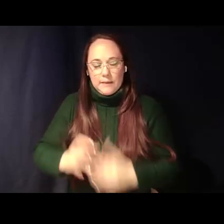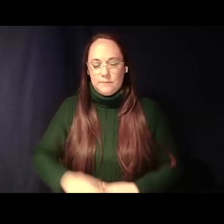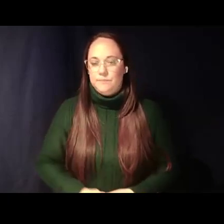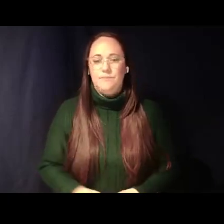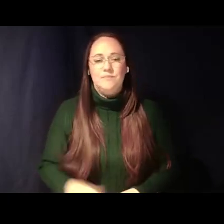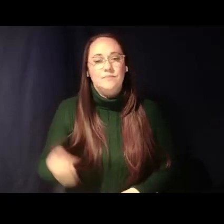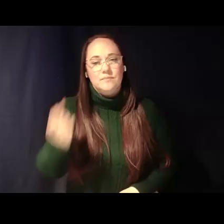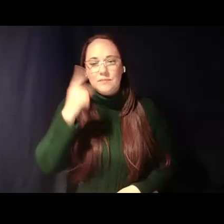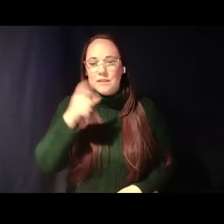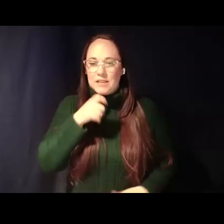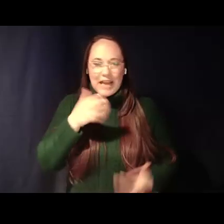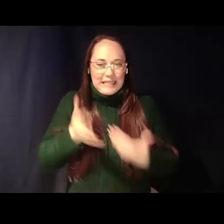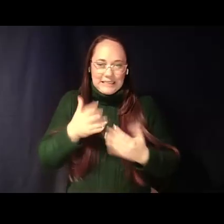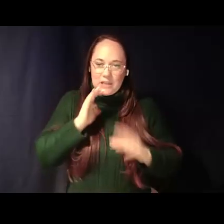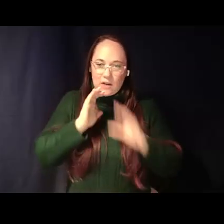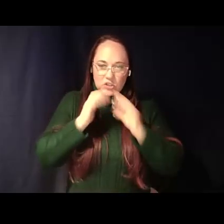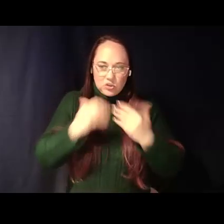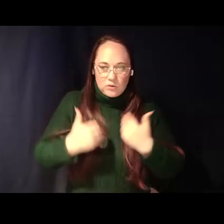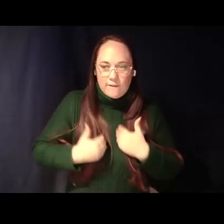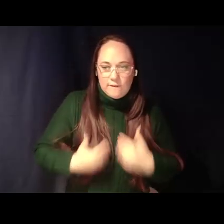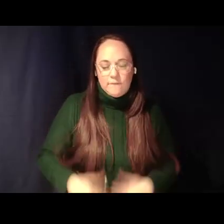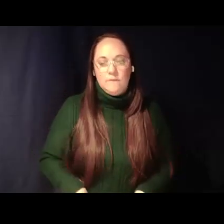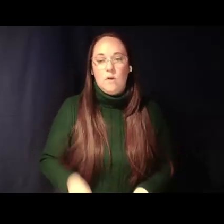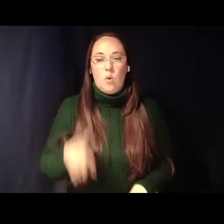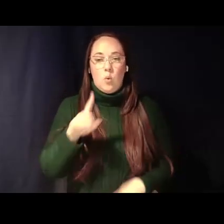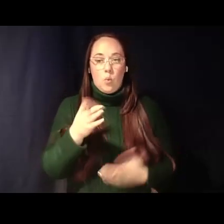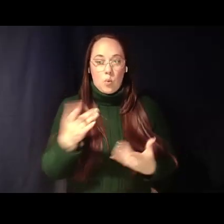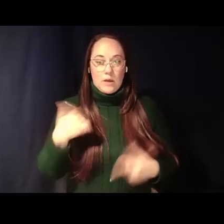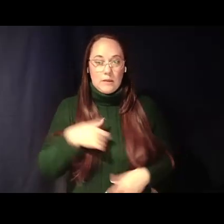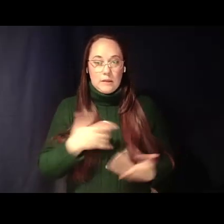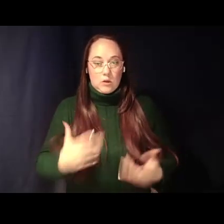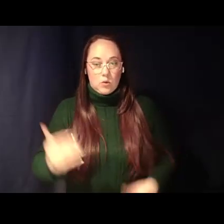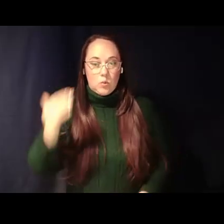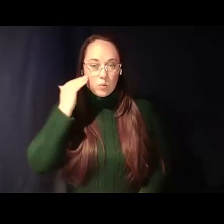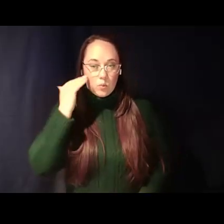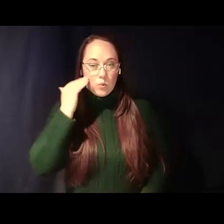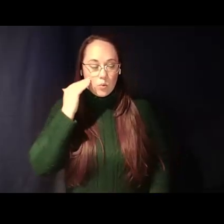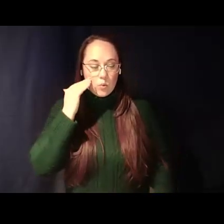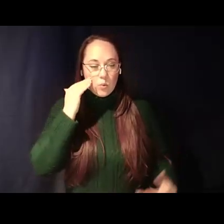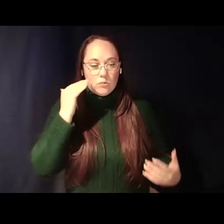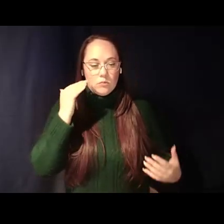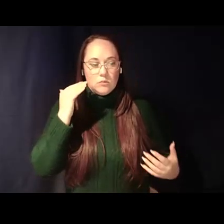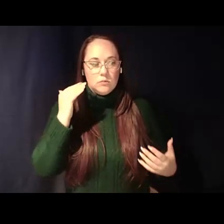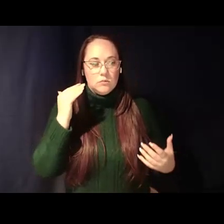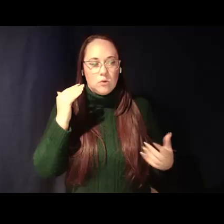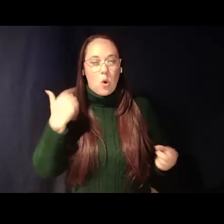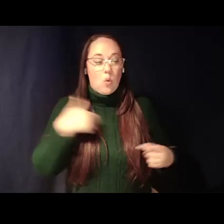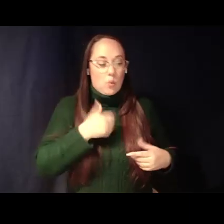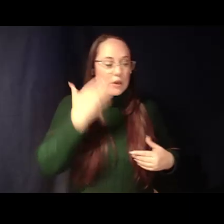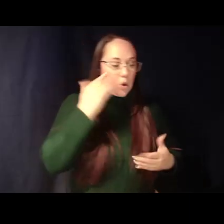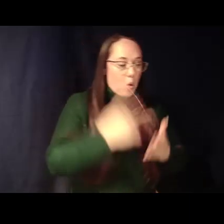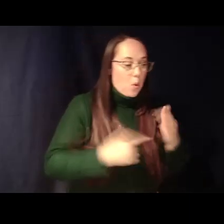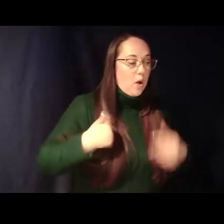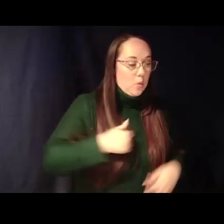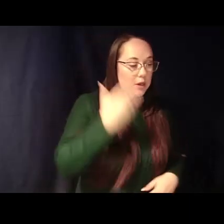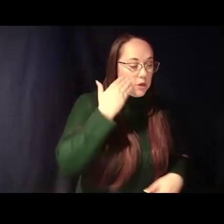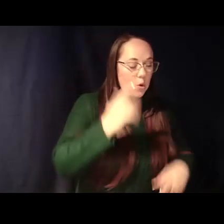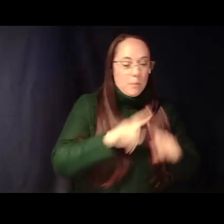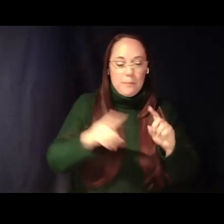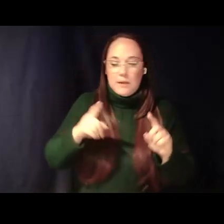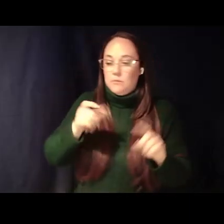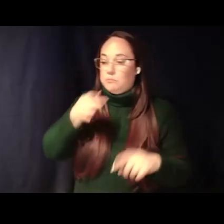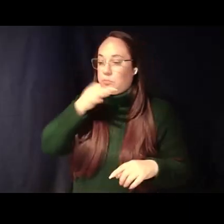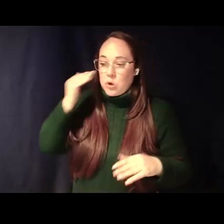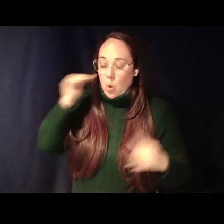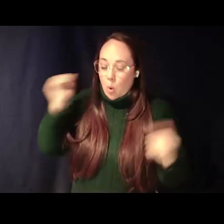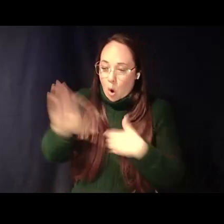is not an easy conversation. One of the things we do know is we know what we know, but we don't know everything. And that's why we thought it